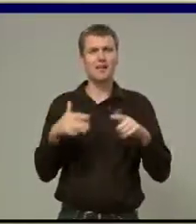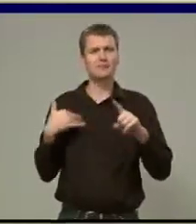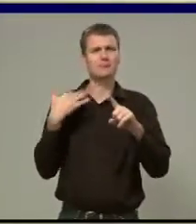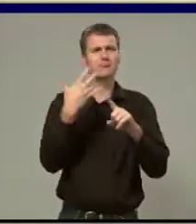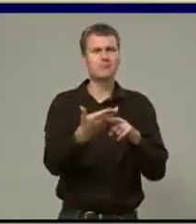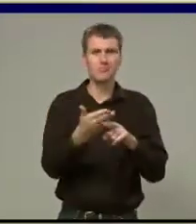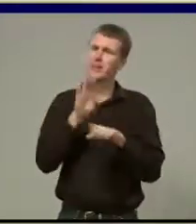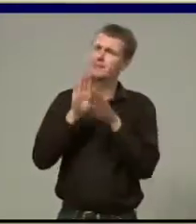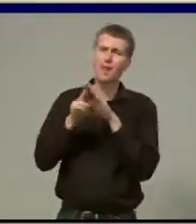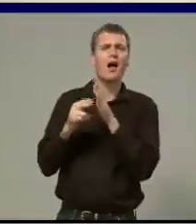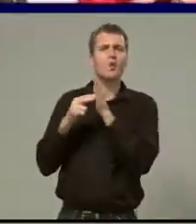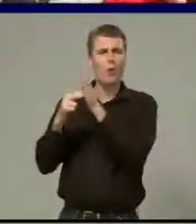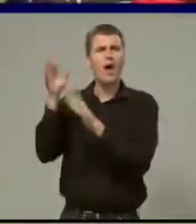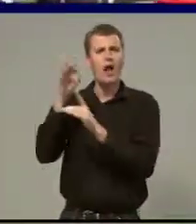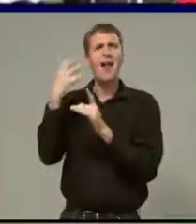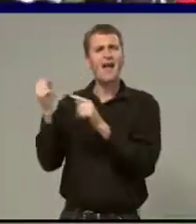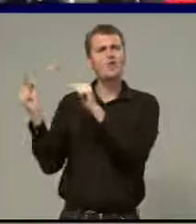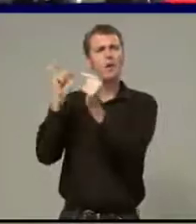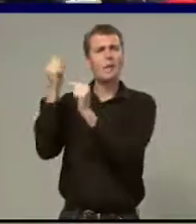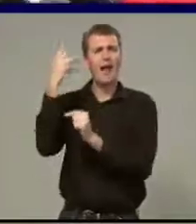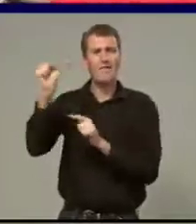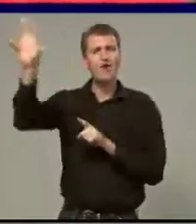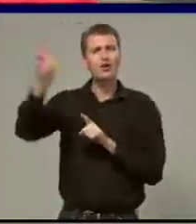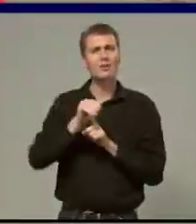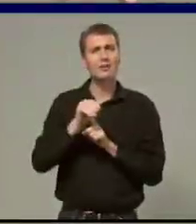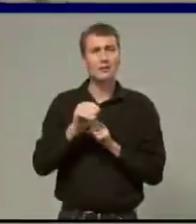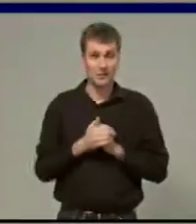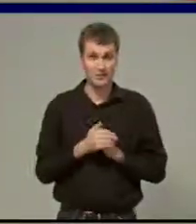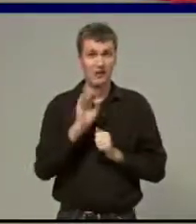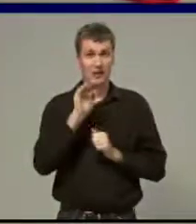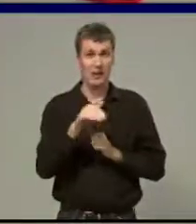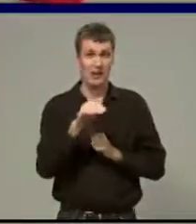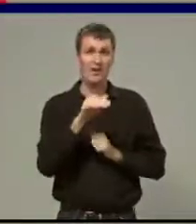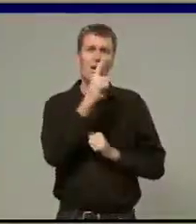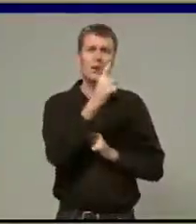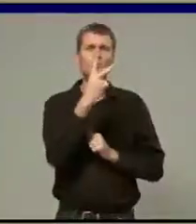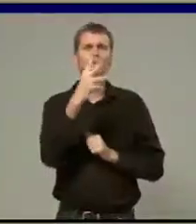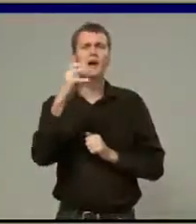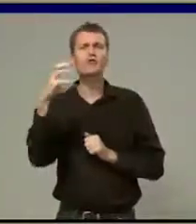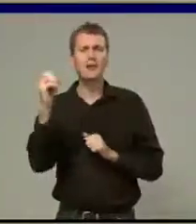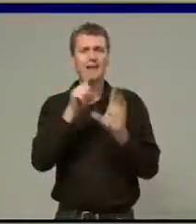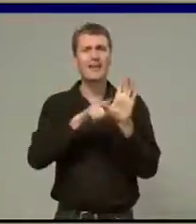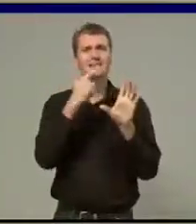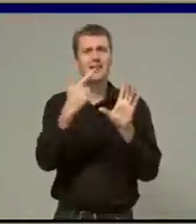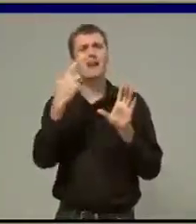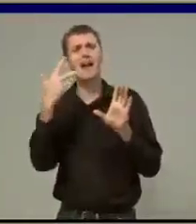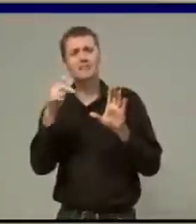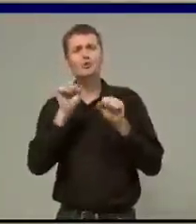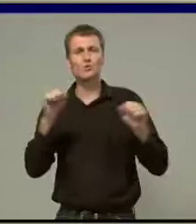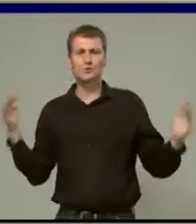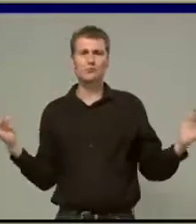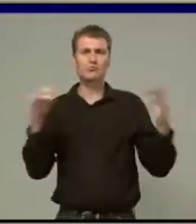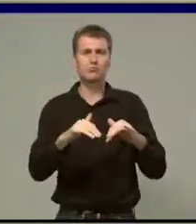similar tournament in the North Island, including more than 1,200 Year 7 and 8 students taking part in the 3-day